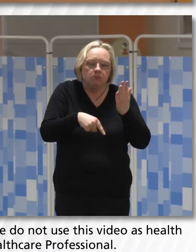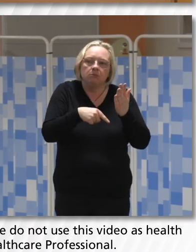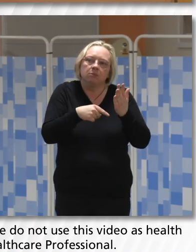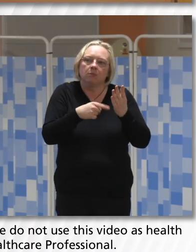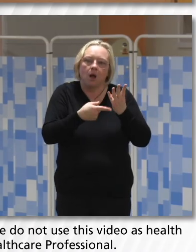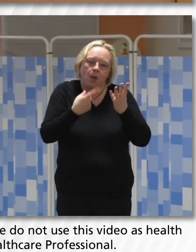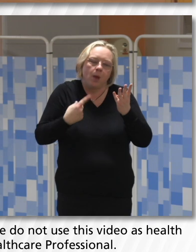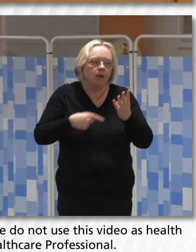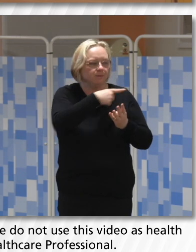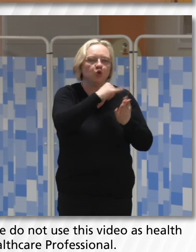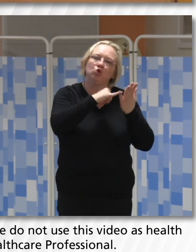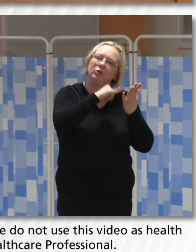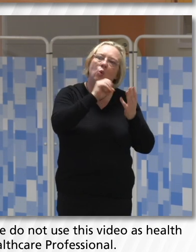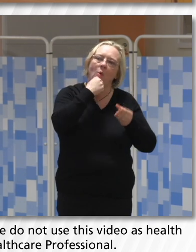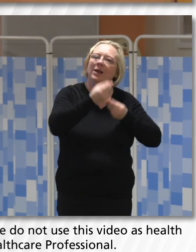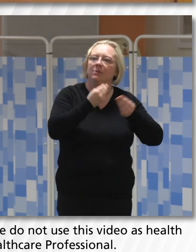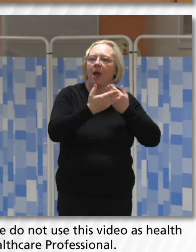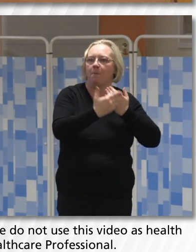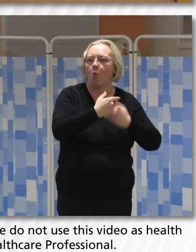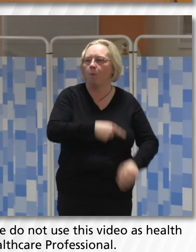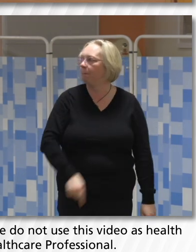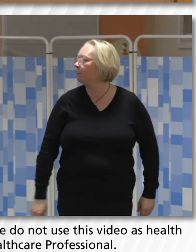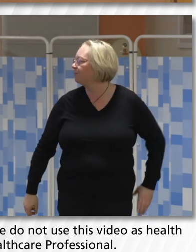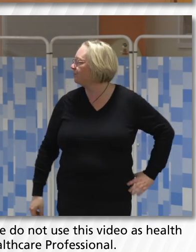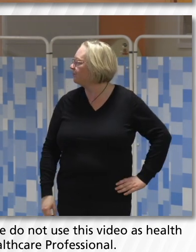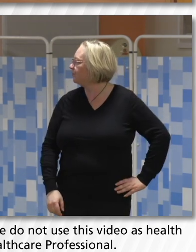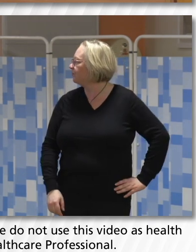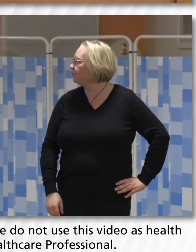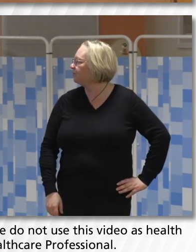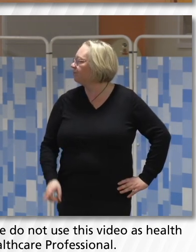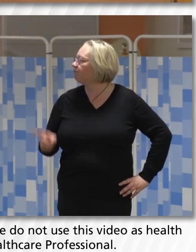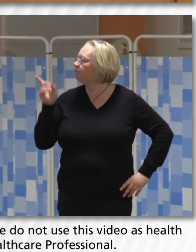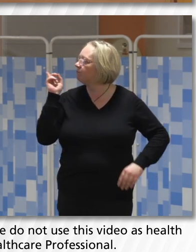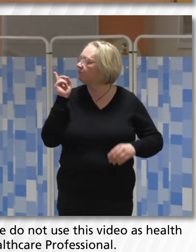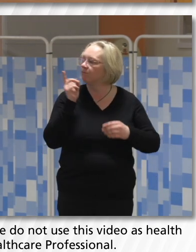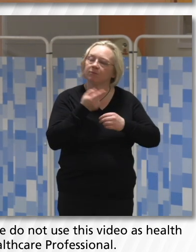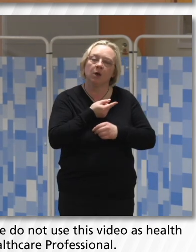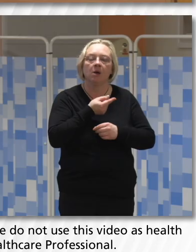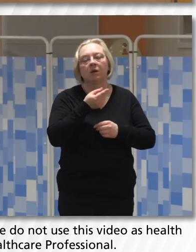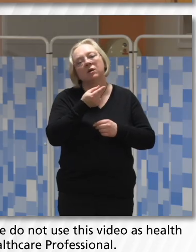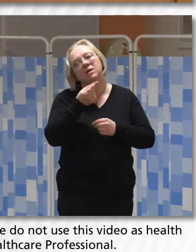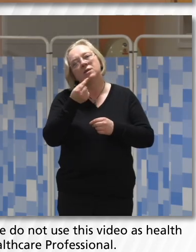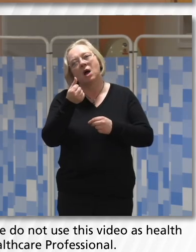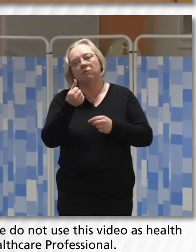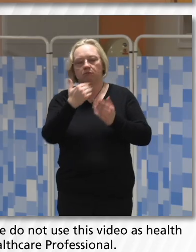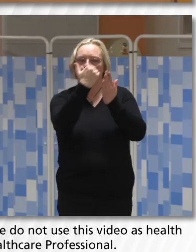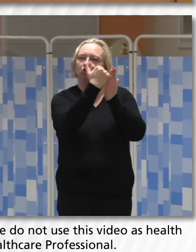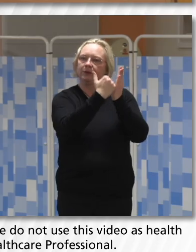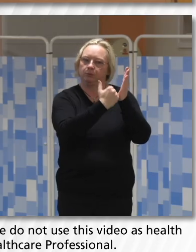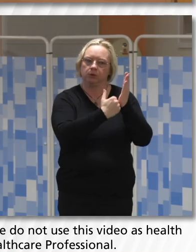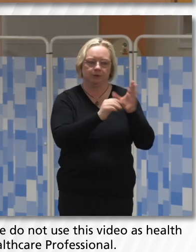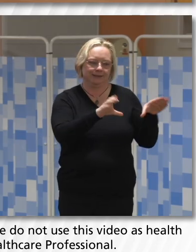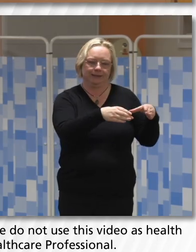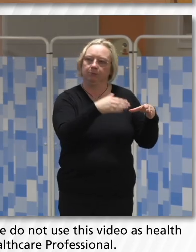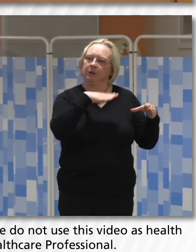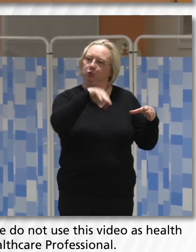think Suzanne's going to touch on that a bit later on. There are some principles that the whole team need to understand